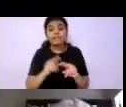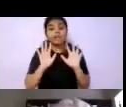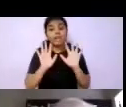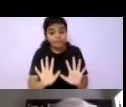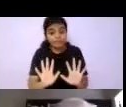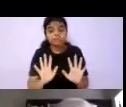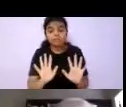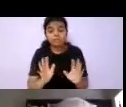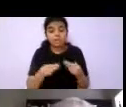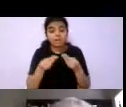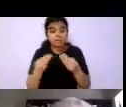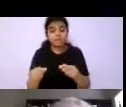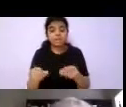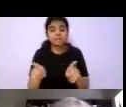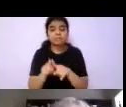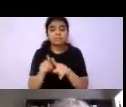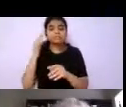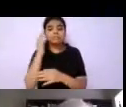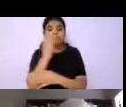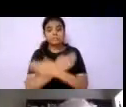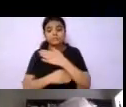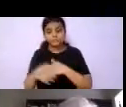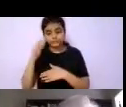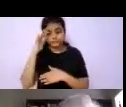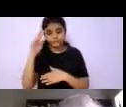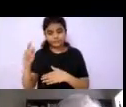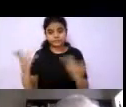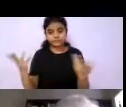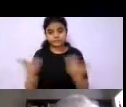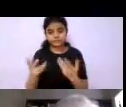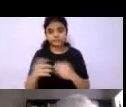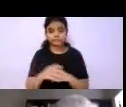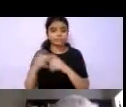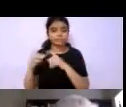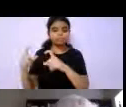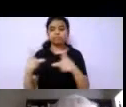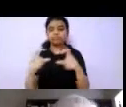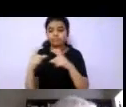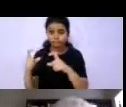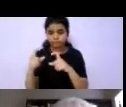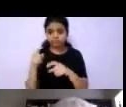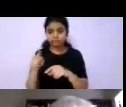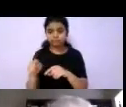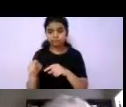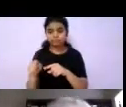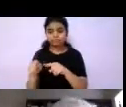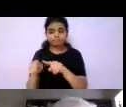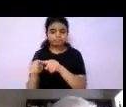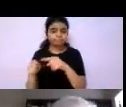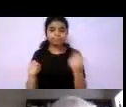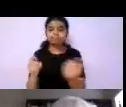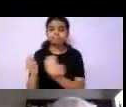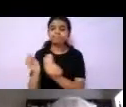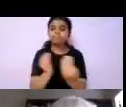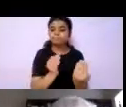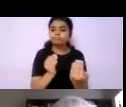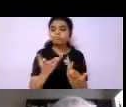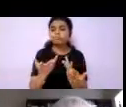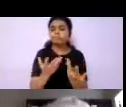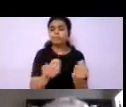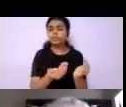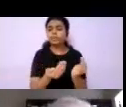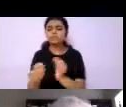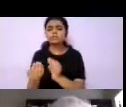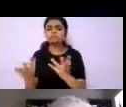Disability theory needs care theory because, properly construed,